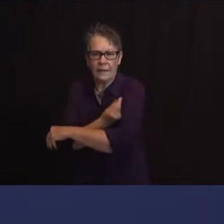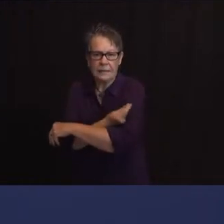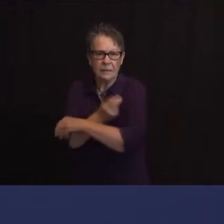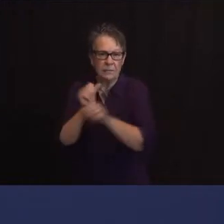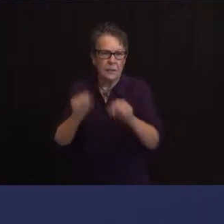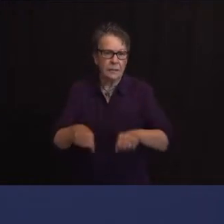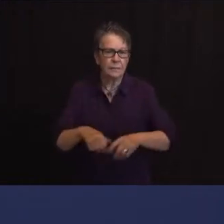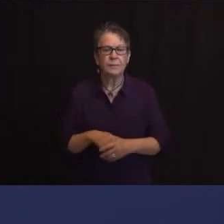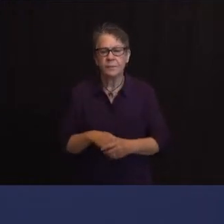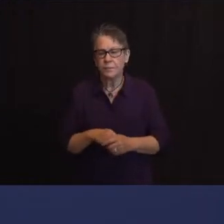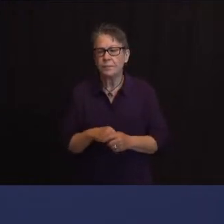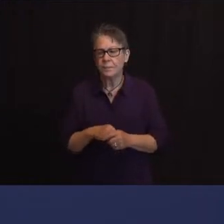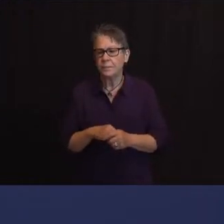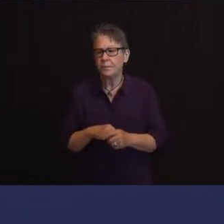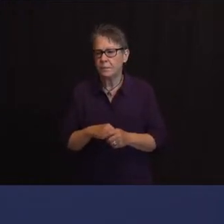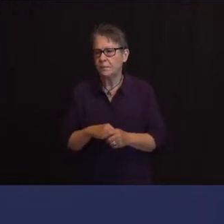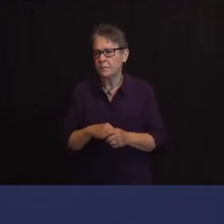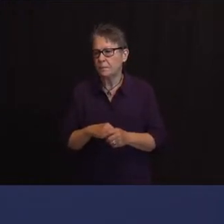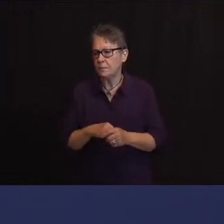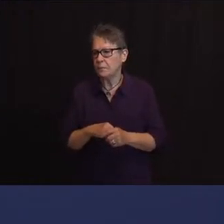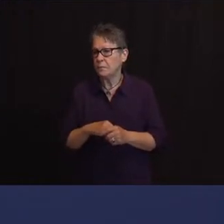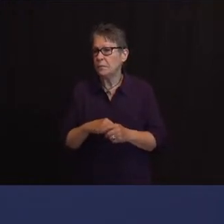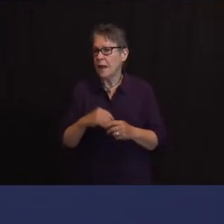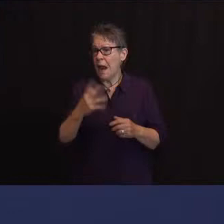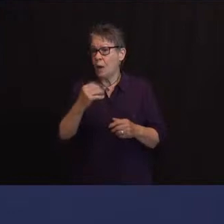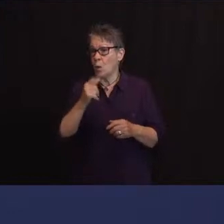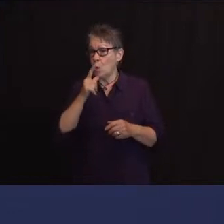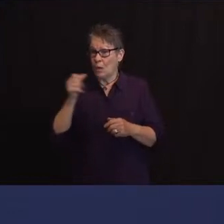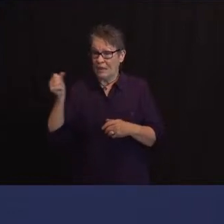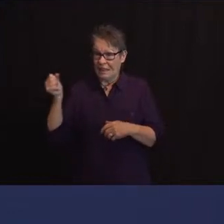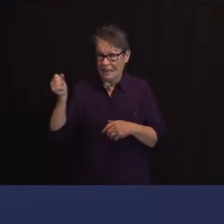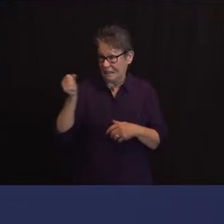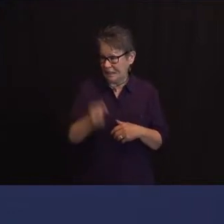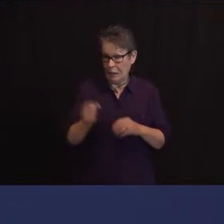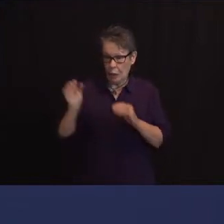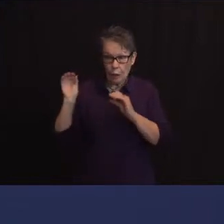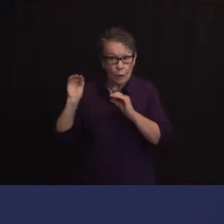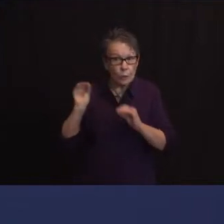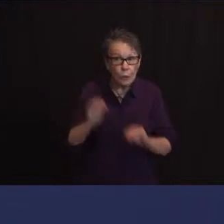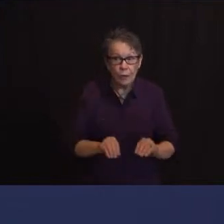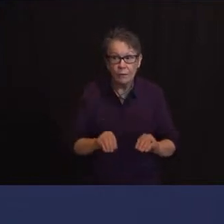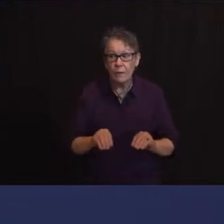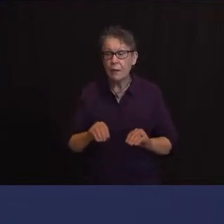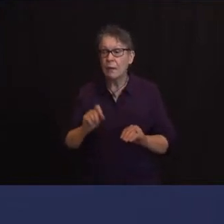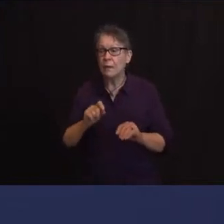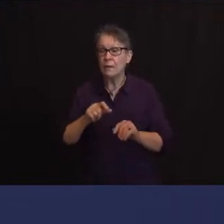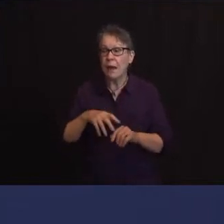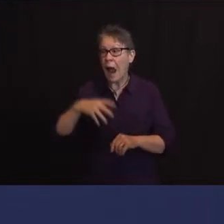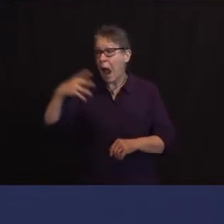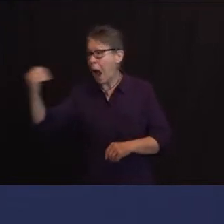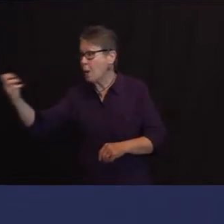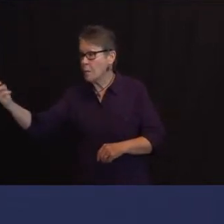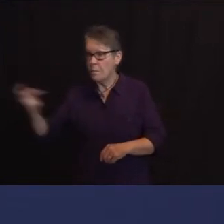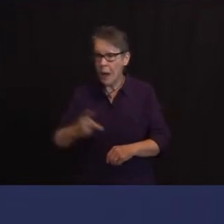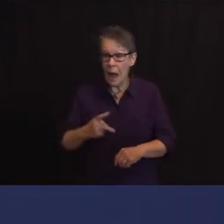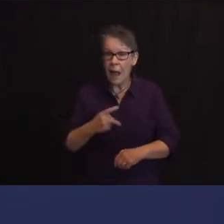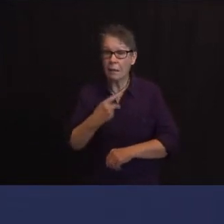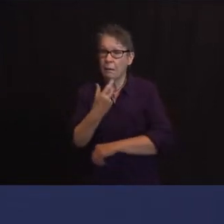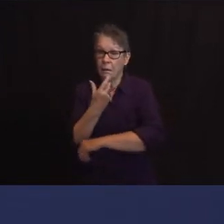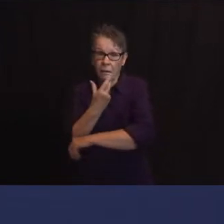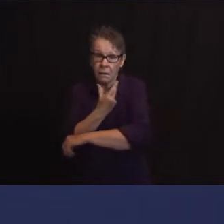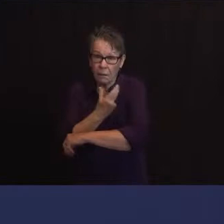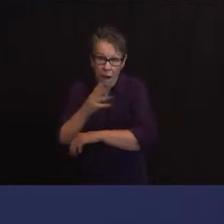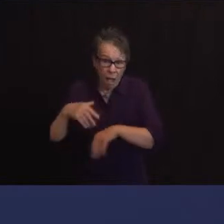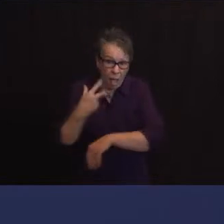that, and also new admissions or readmissions that have not been vaccinated yet, or those that are in